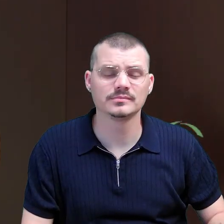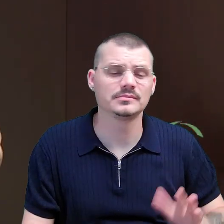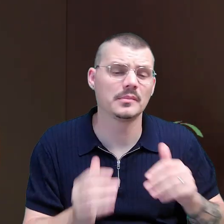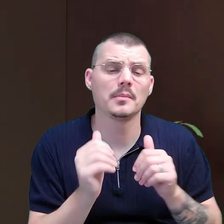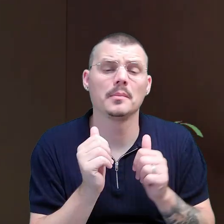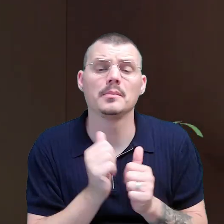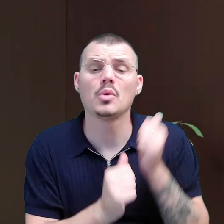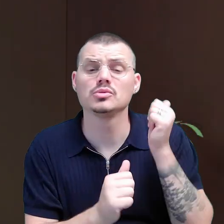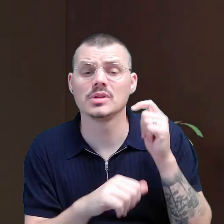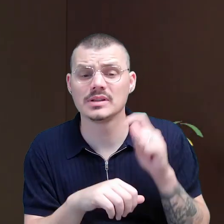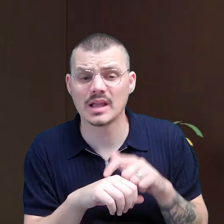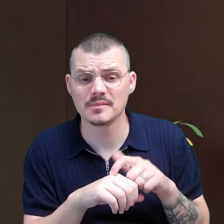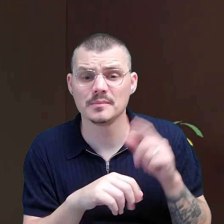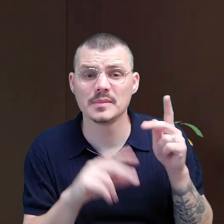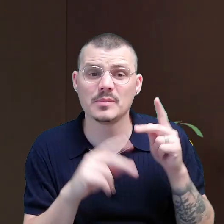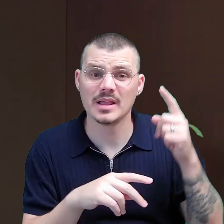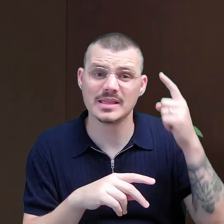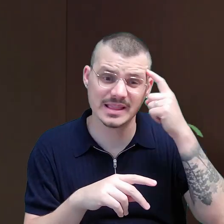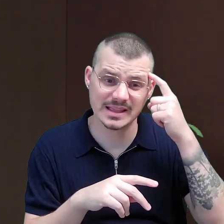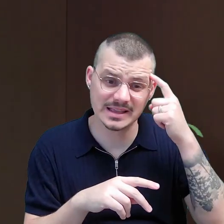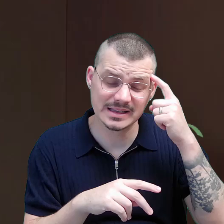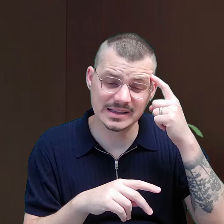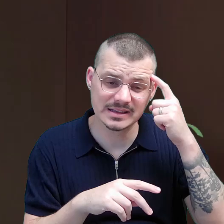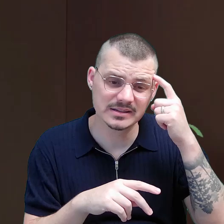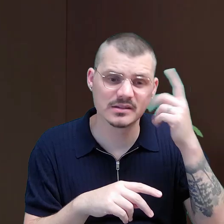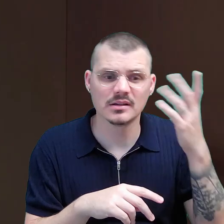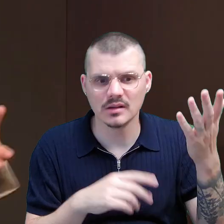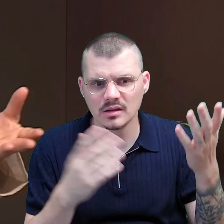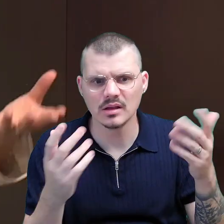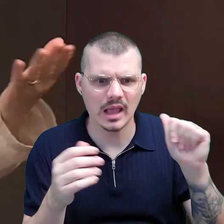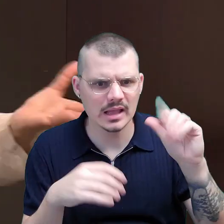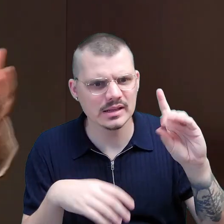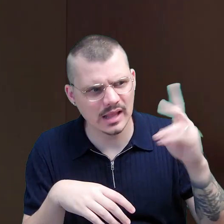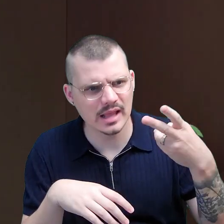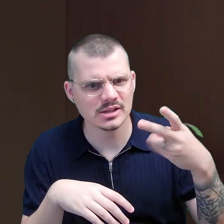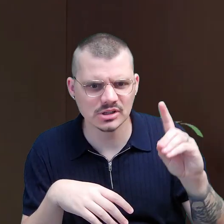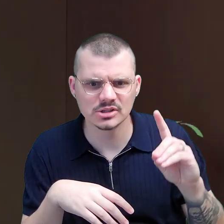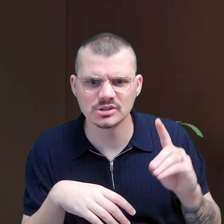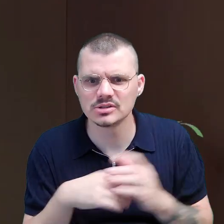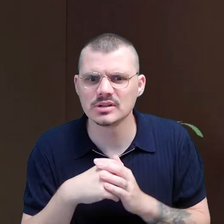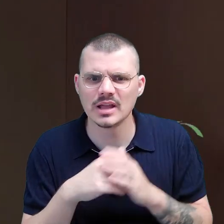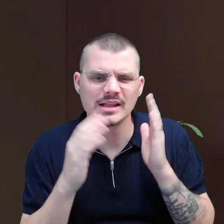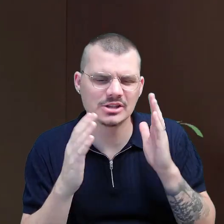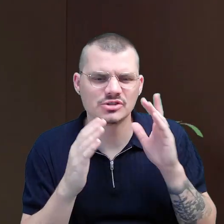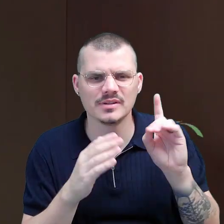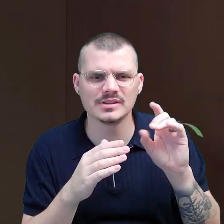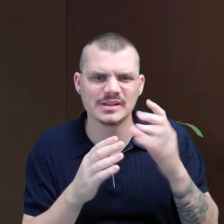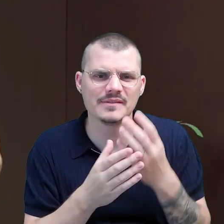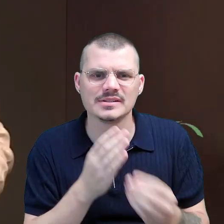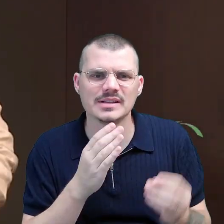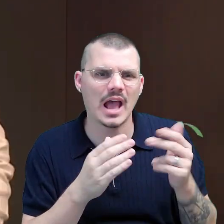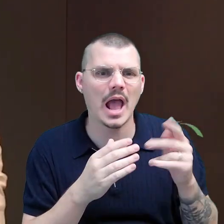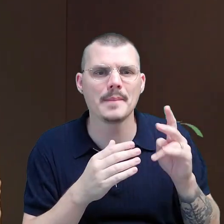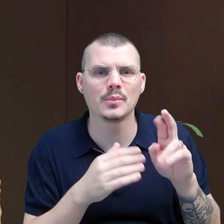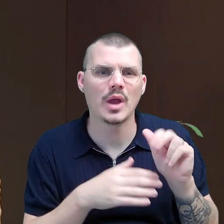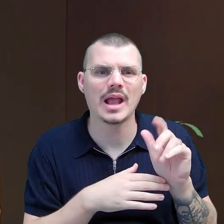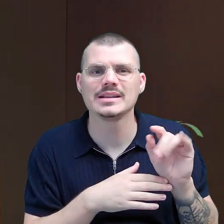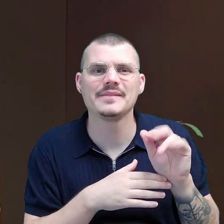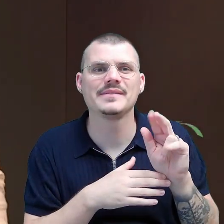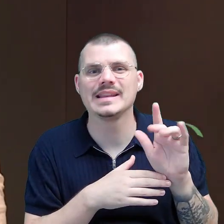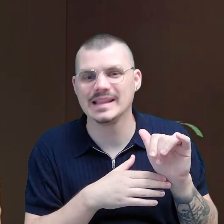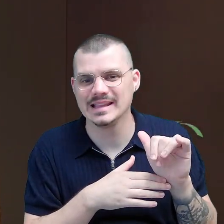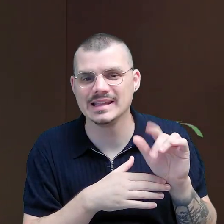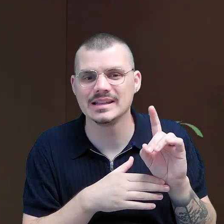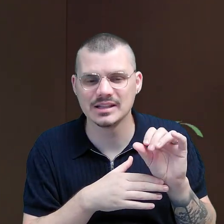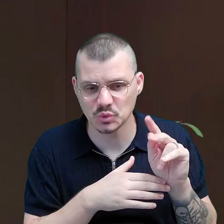Most of the time, people think, well, this is probably ADHD, attention deficit hyperactivity disorder. But it turns